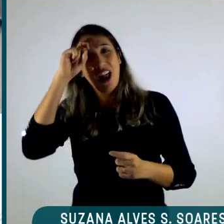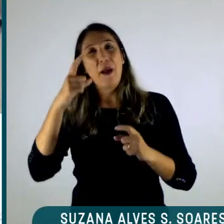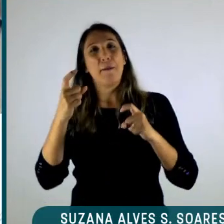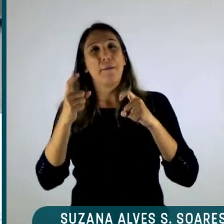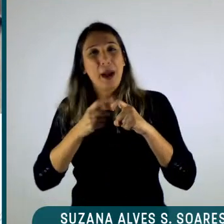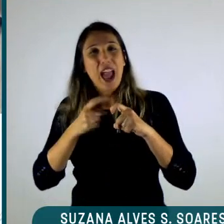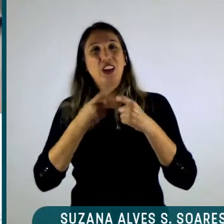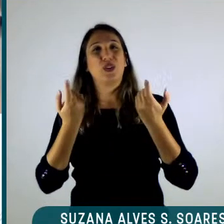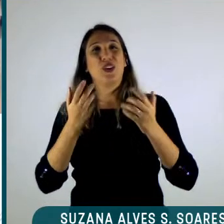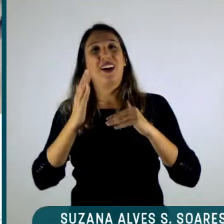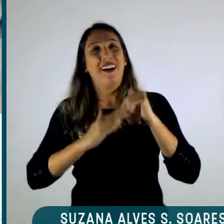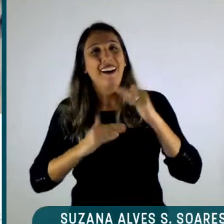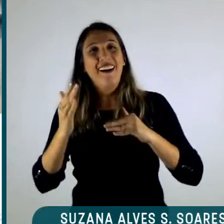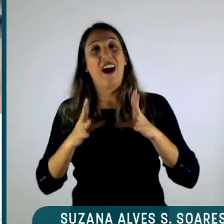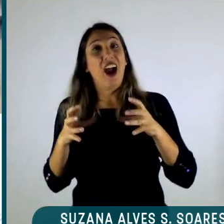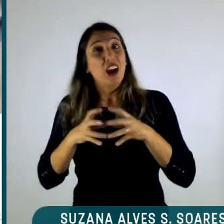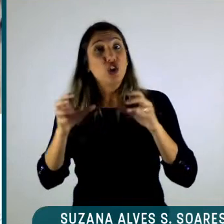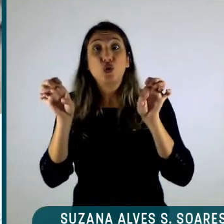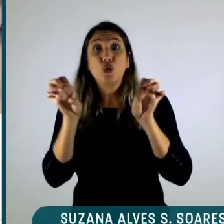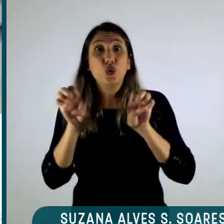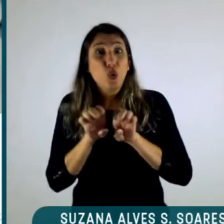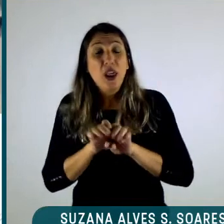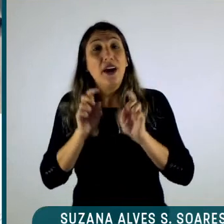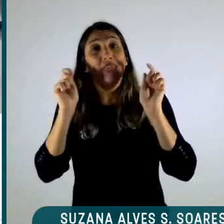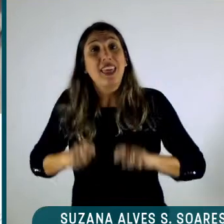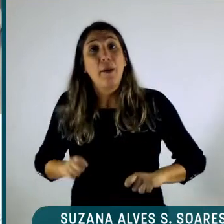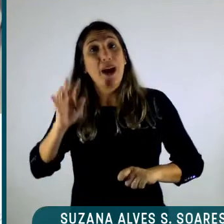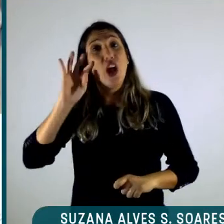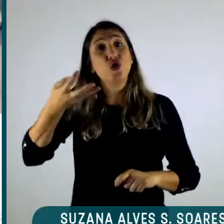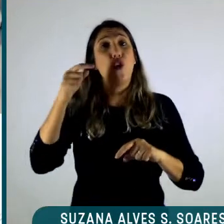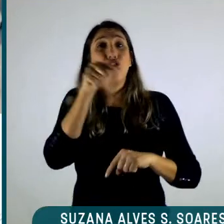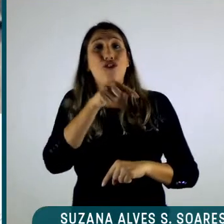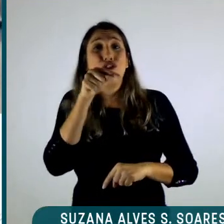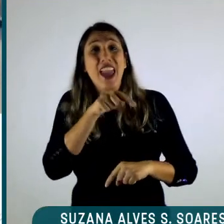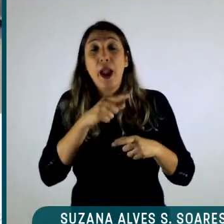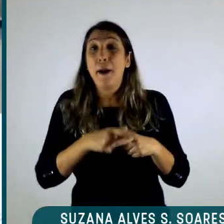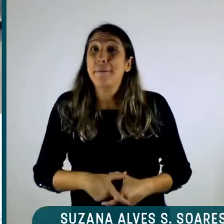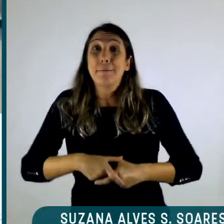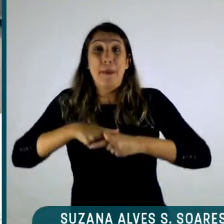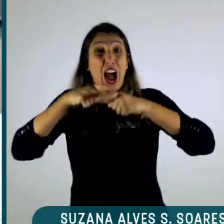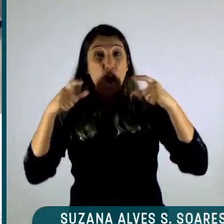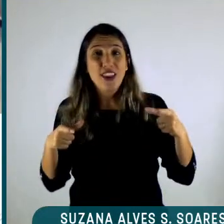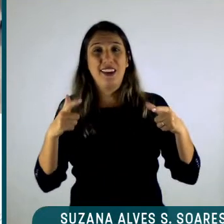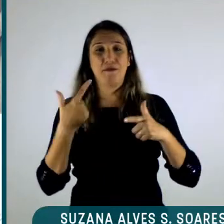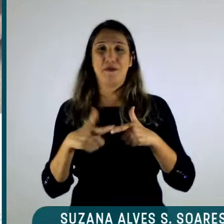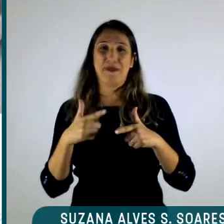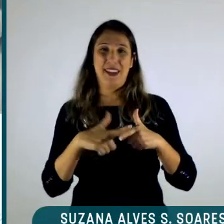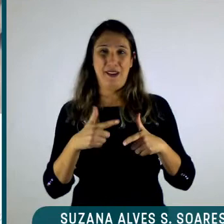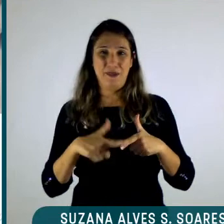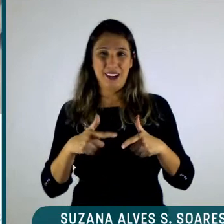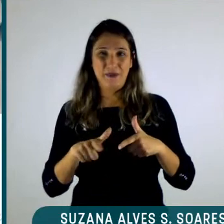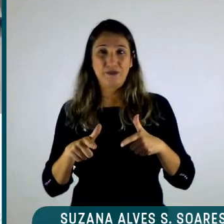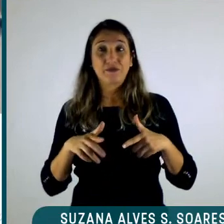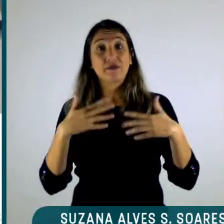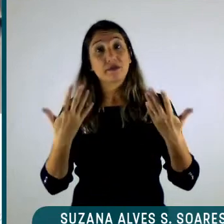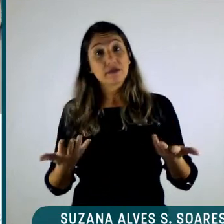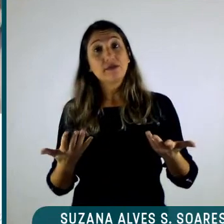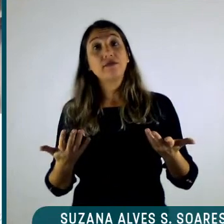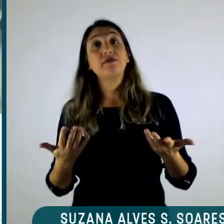all those working in the SUS, the entire structure can solve most of